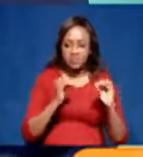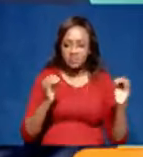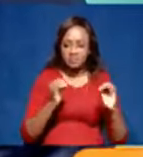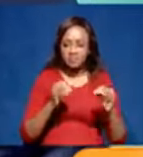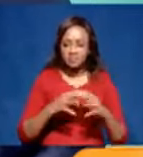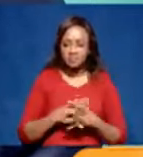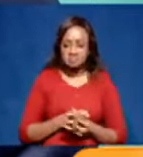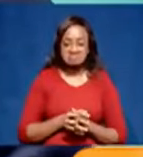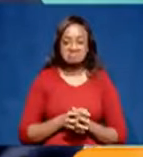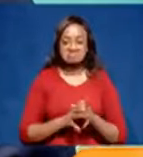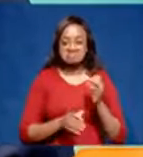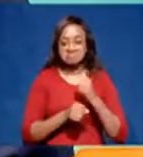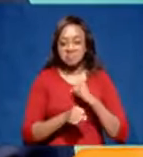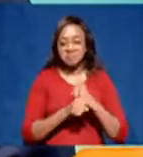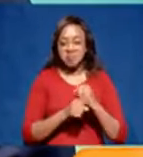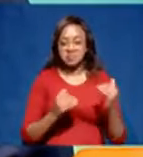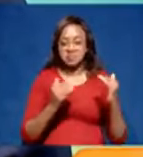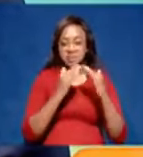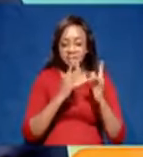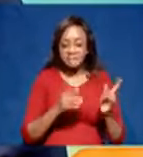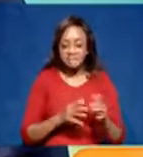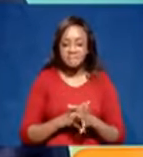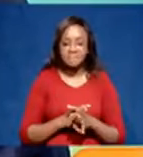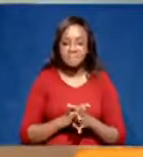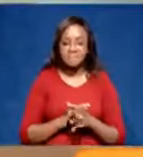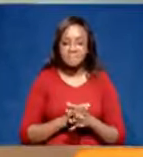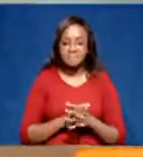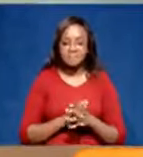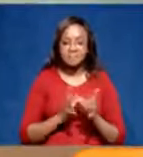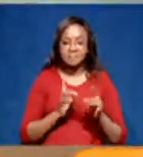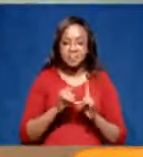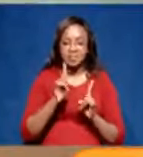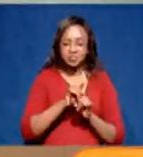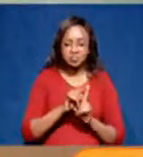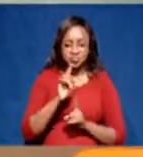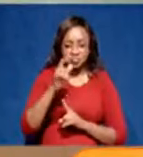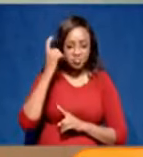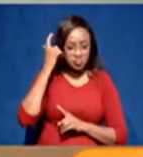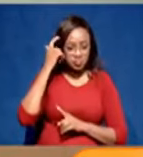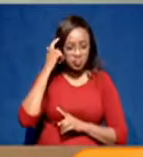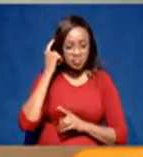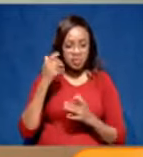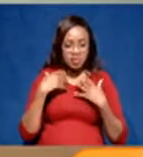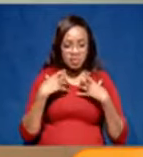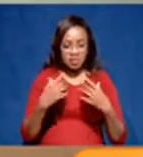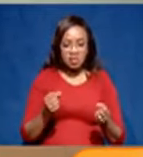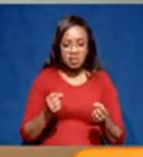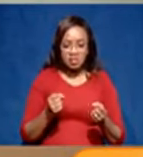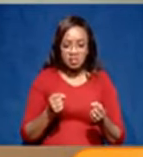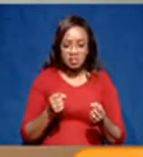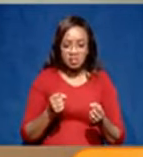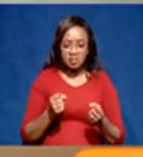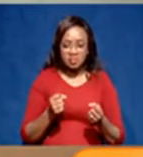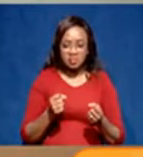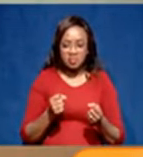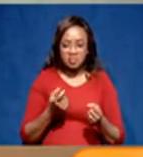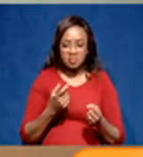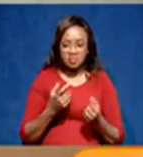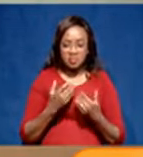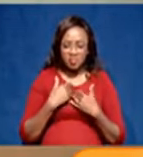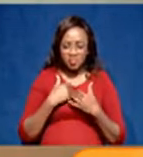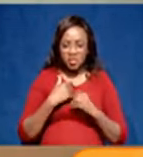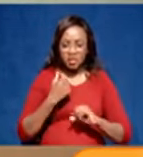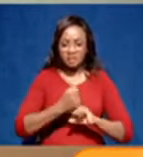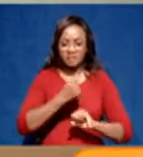an assignment. Leave alone non-payroll side. Again, remember, in health, we have a lot of donor-supported